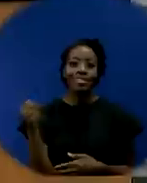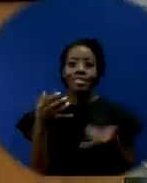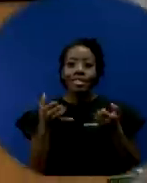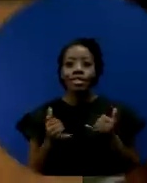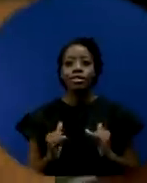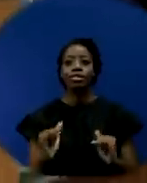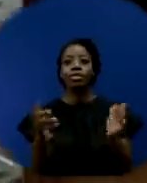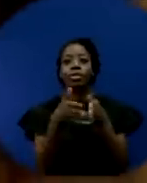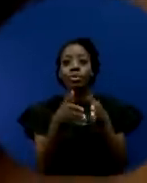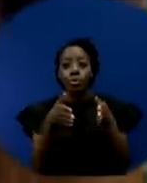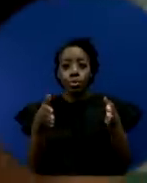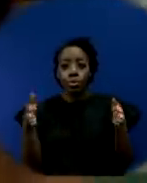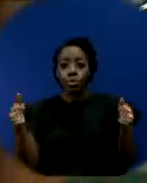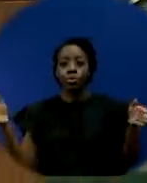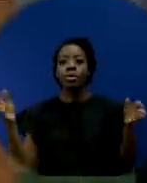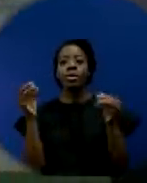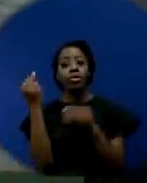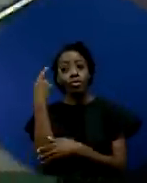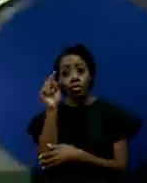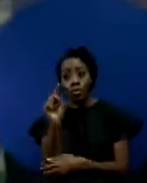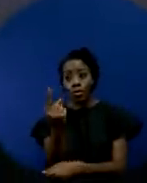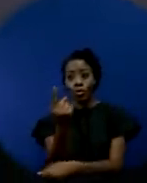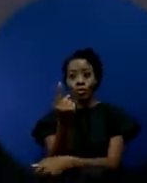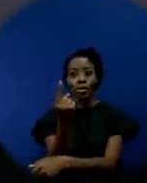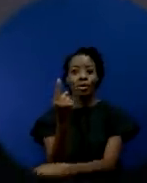still room for